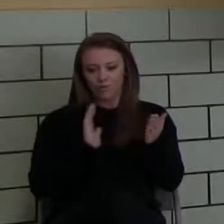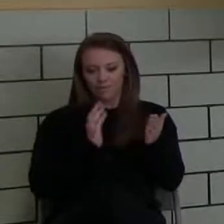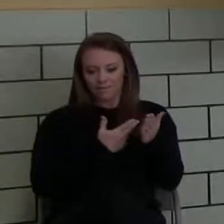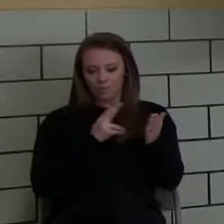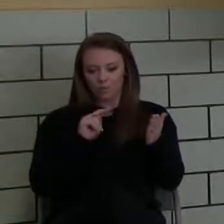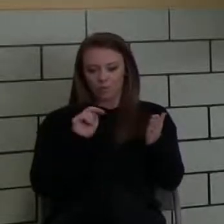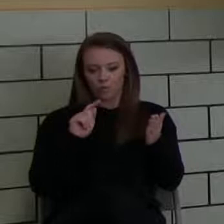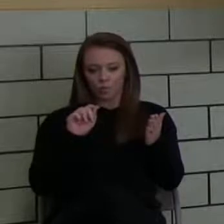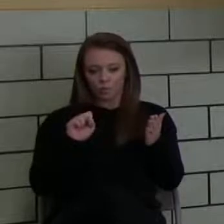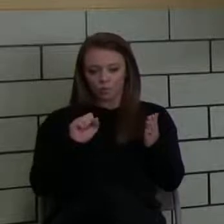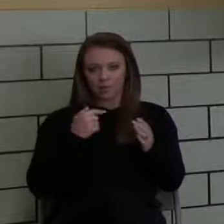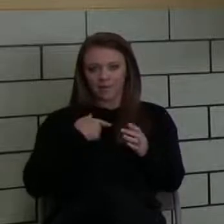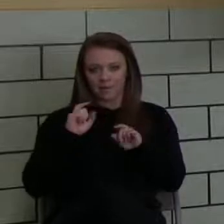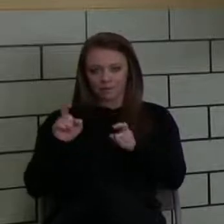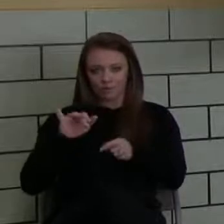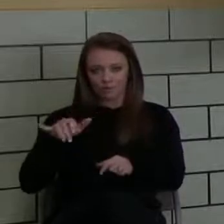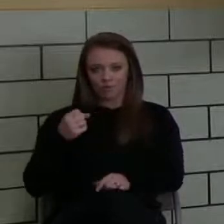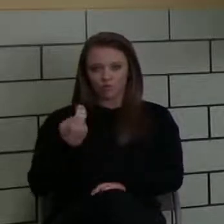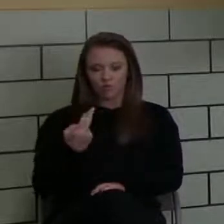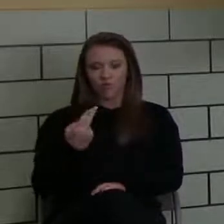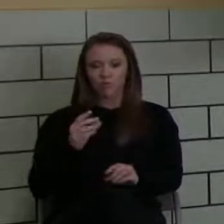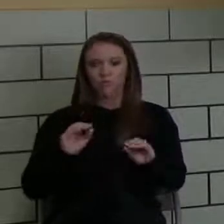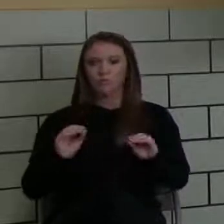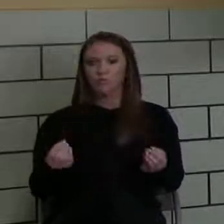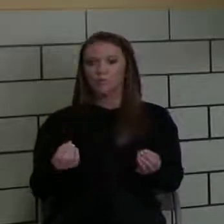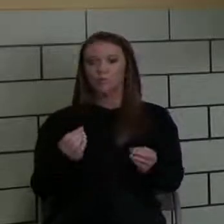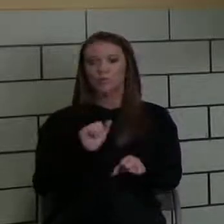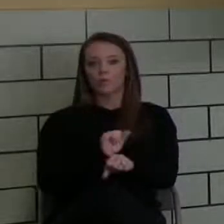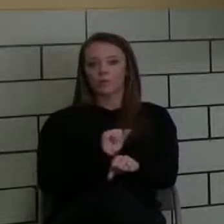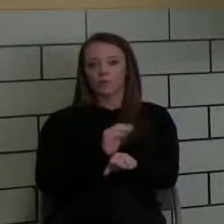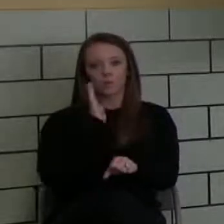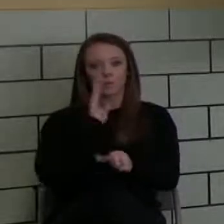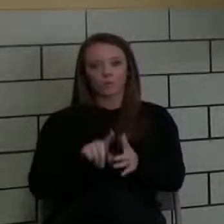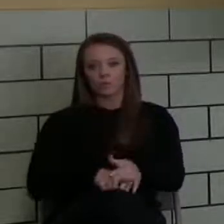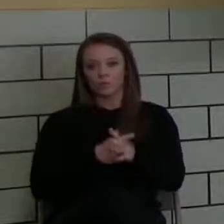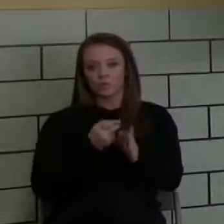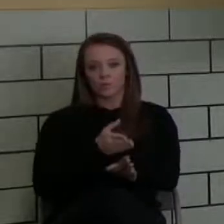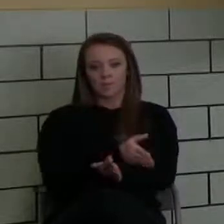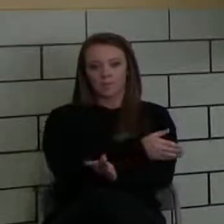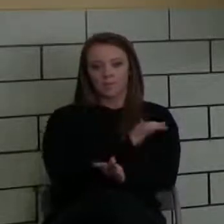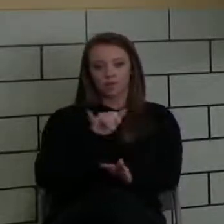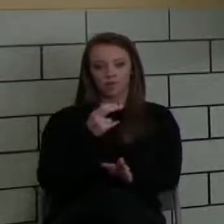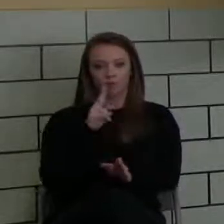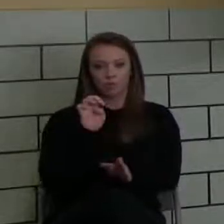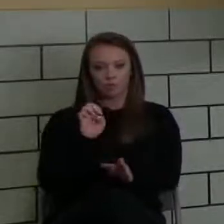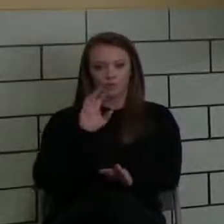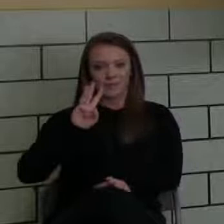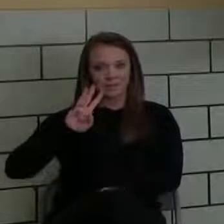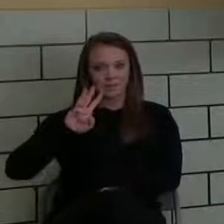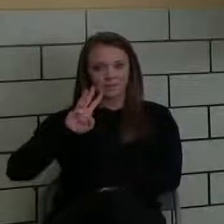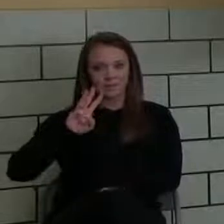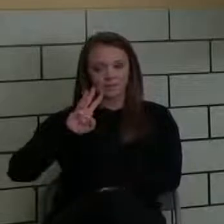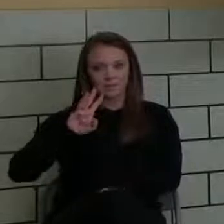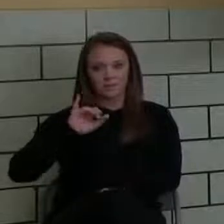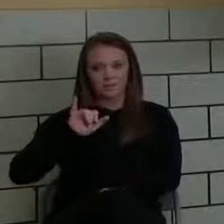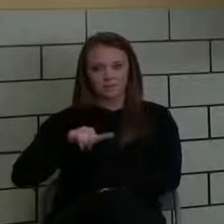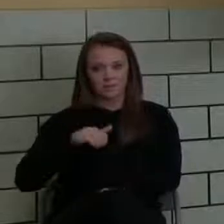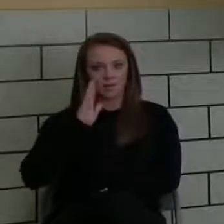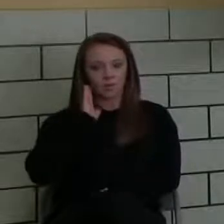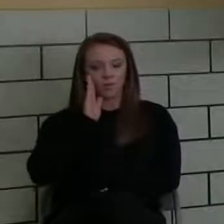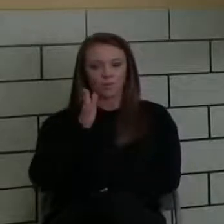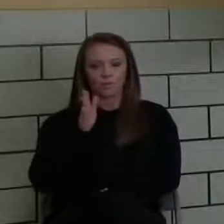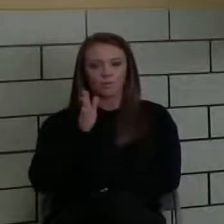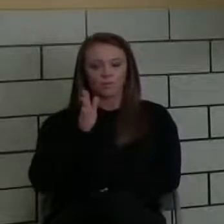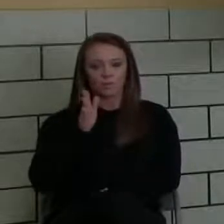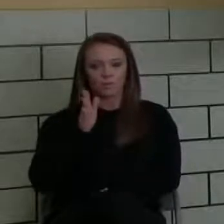Josh, no work starts prior to June 6th. So the Brass Band